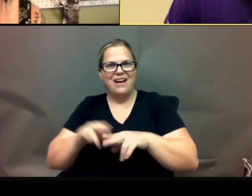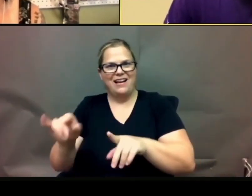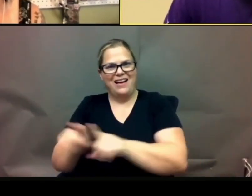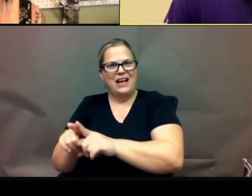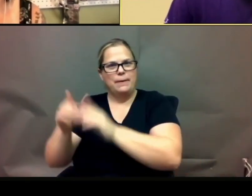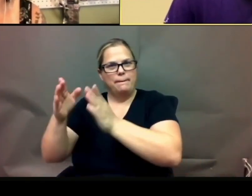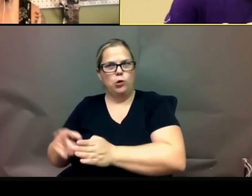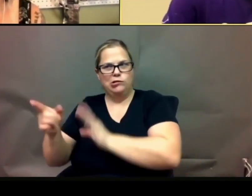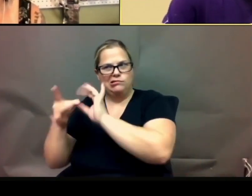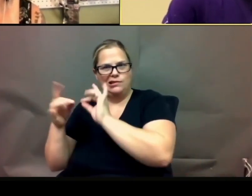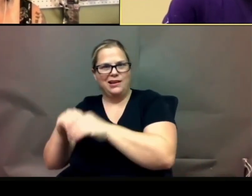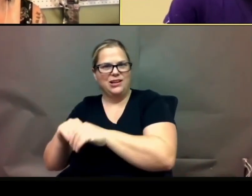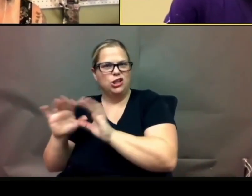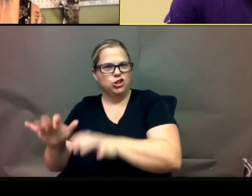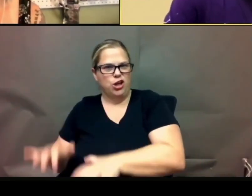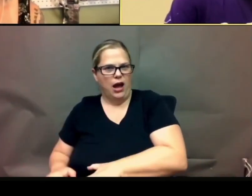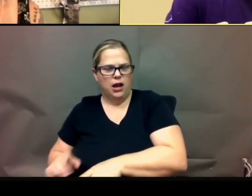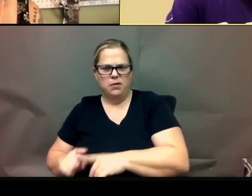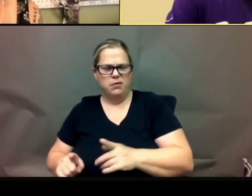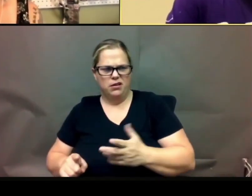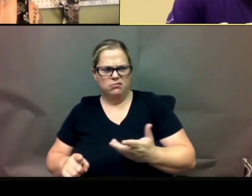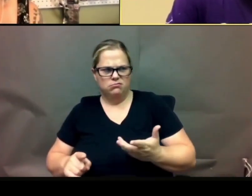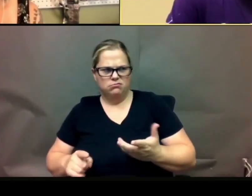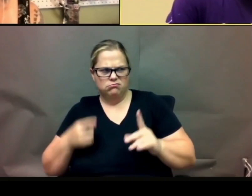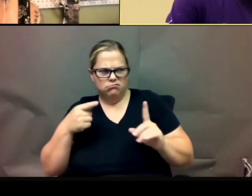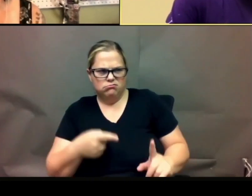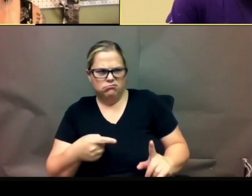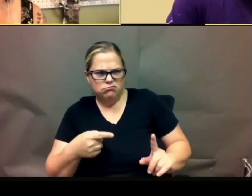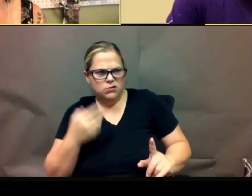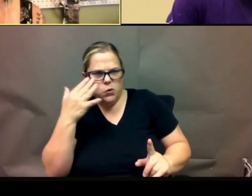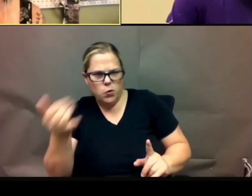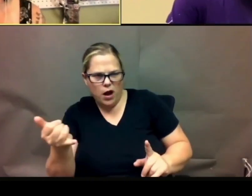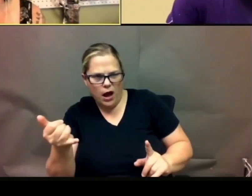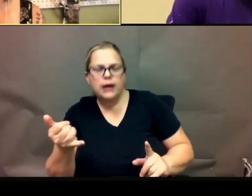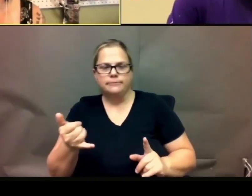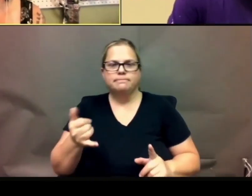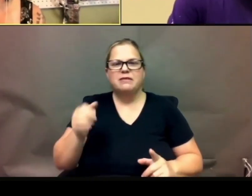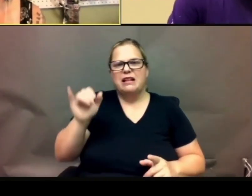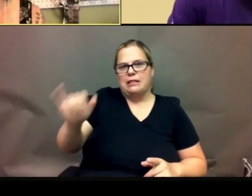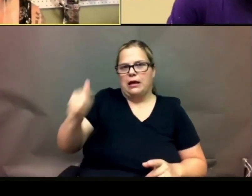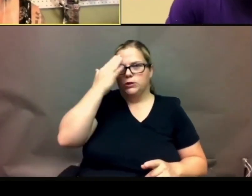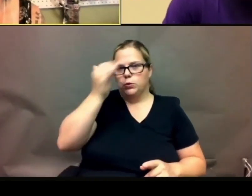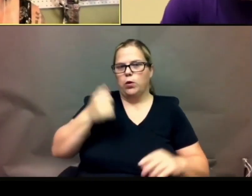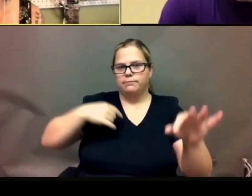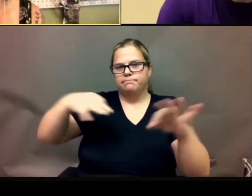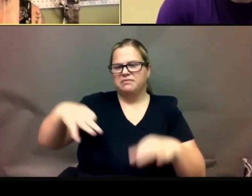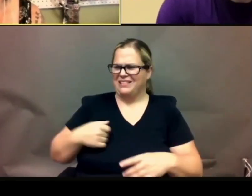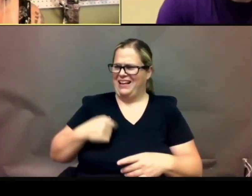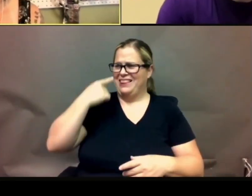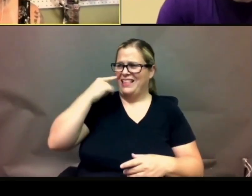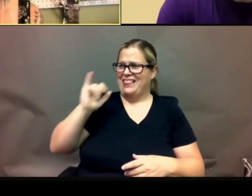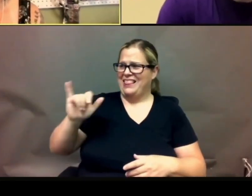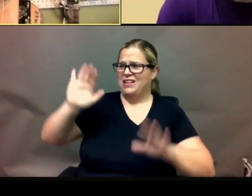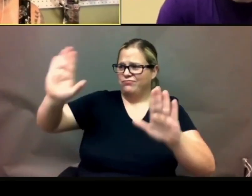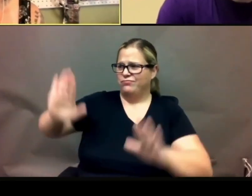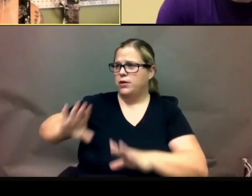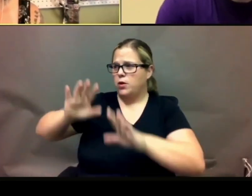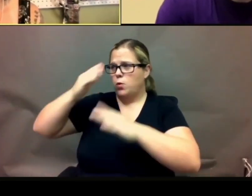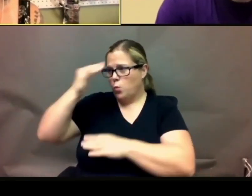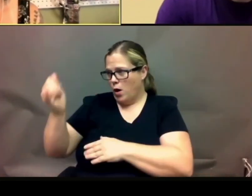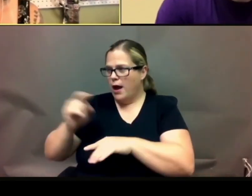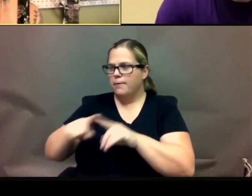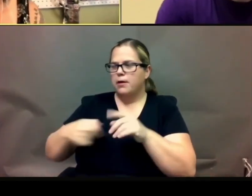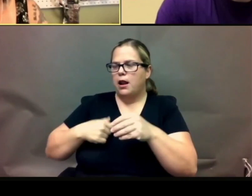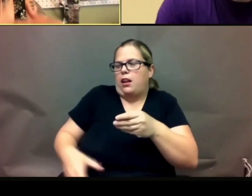chat, but then like, what's the why of it? That's the why of it. I think that's a really good why, and I'm just going to piggyback a little bit on